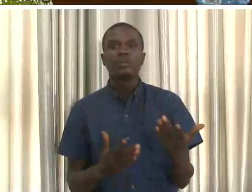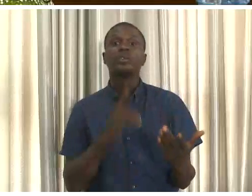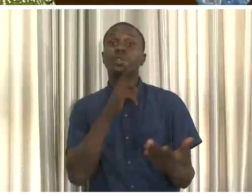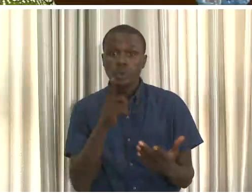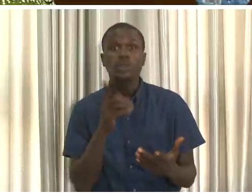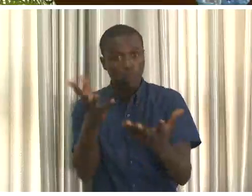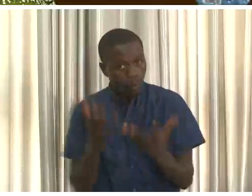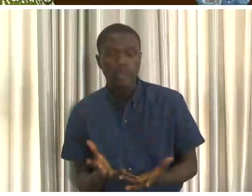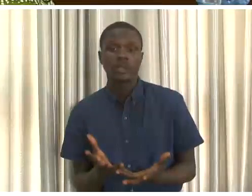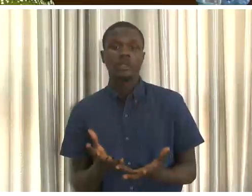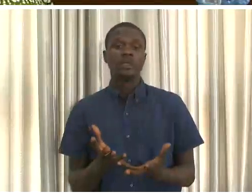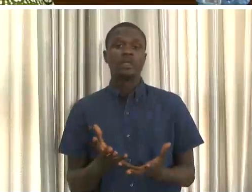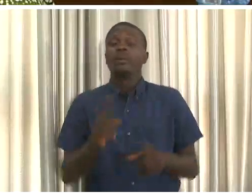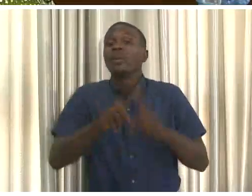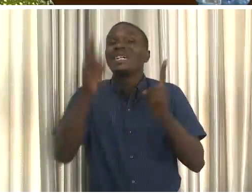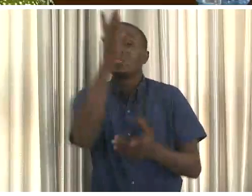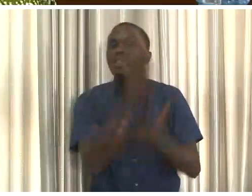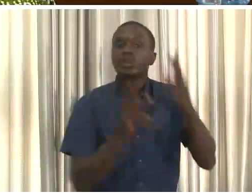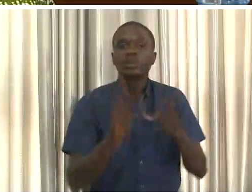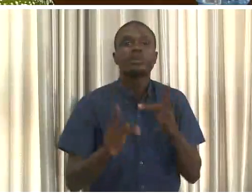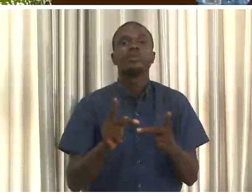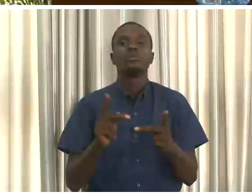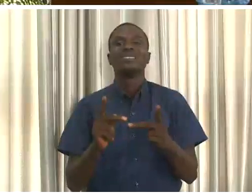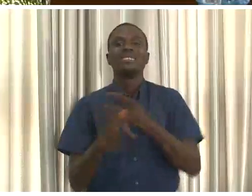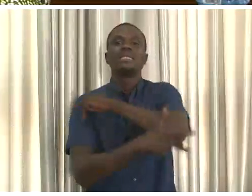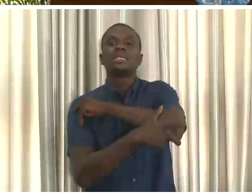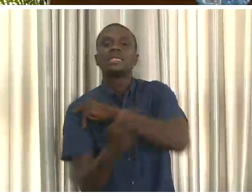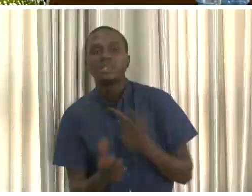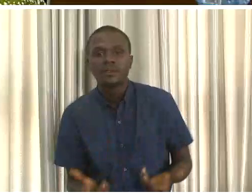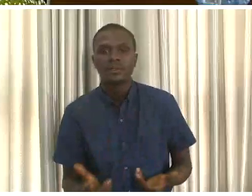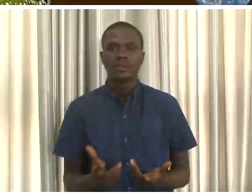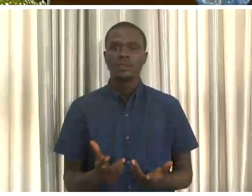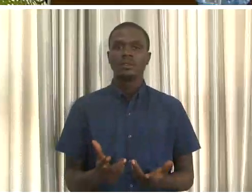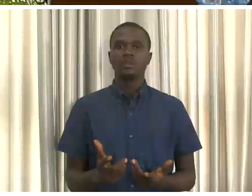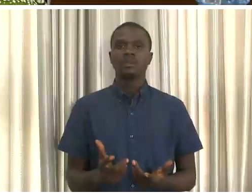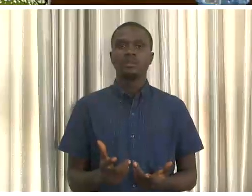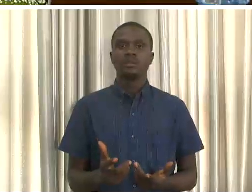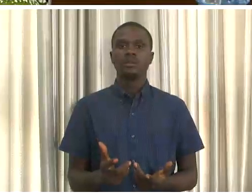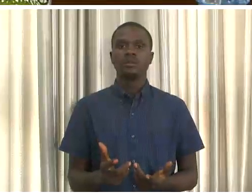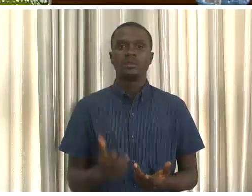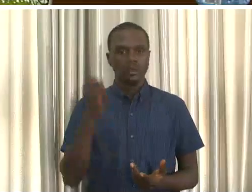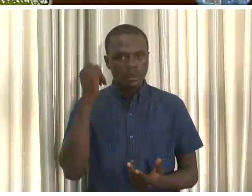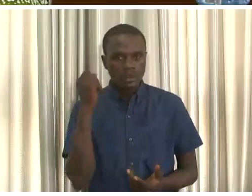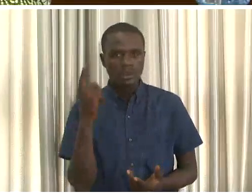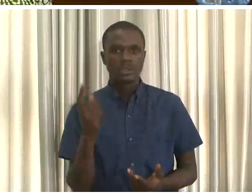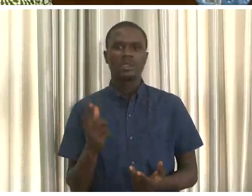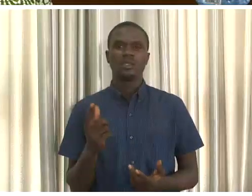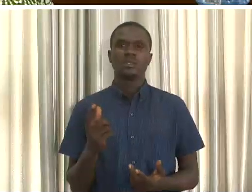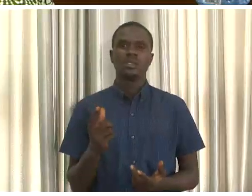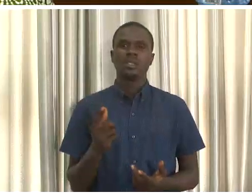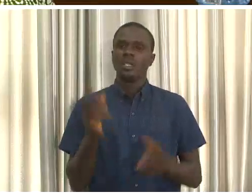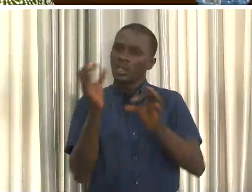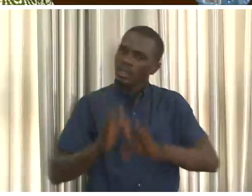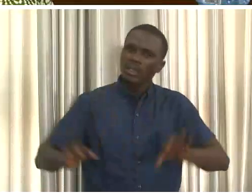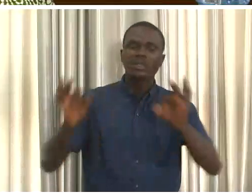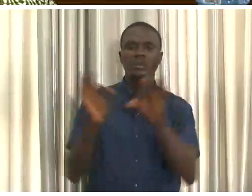high cost of living. So I want to ask the question. So what can lead them now to the looting of all the bikes that NACSA officer doing in Waterloo? Now, with the same objective, so